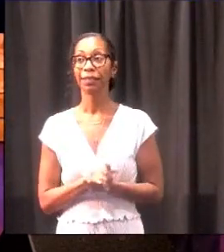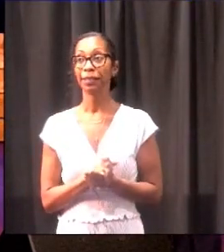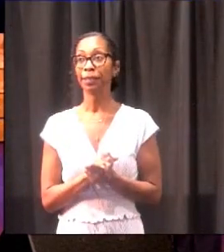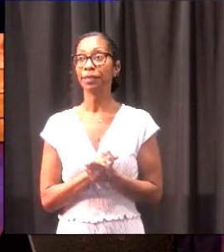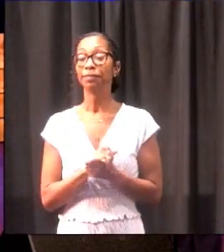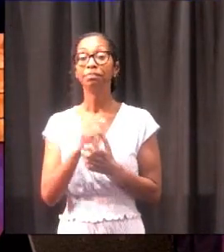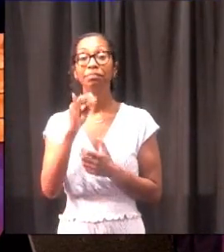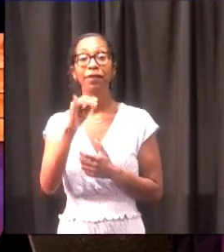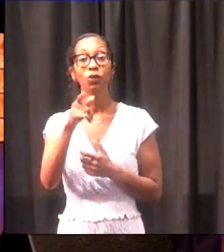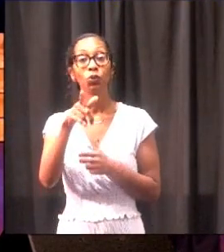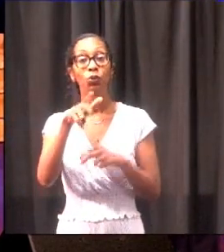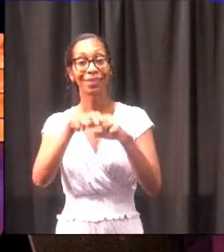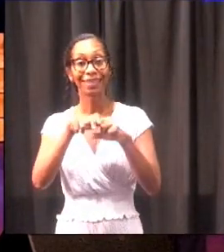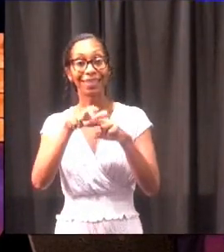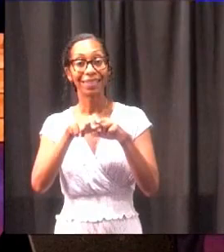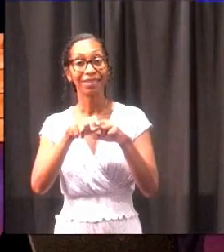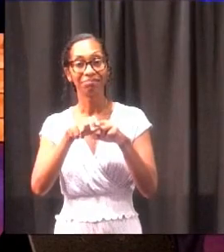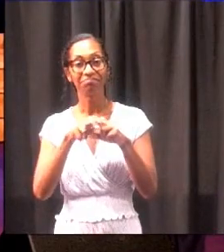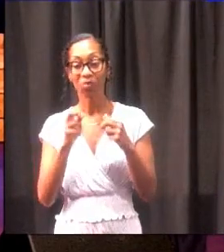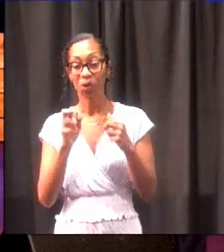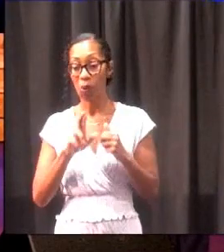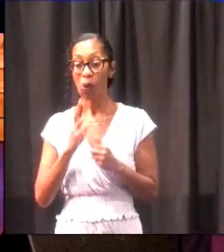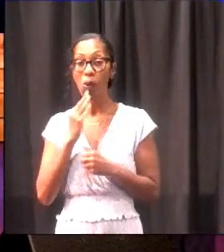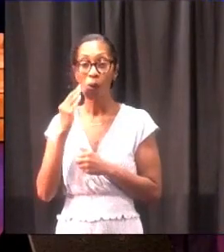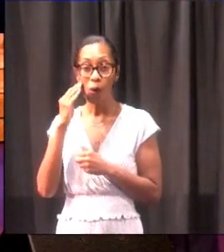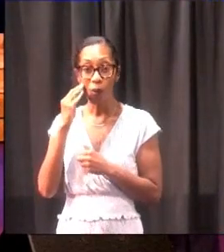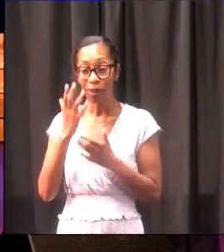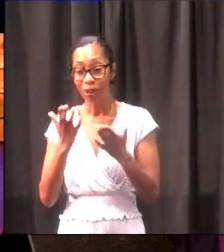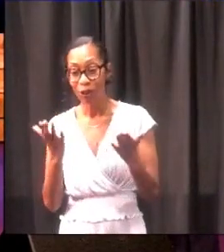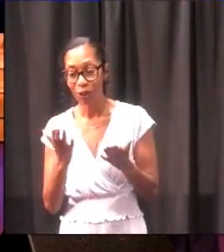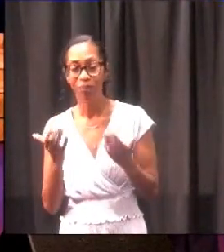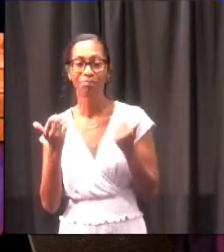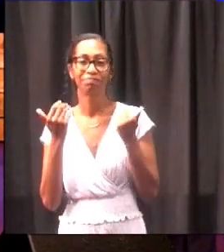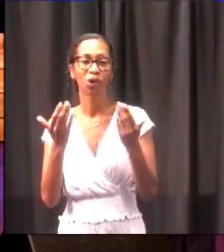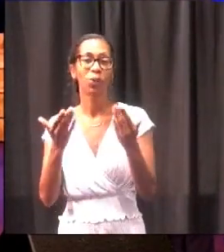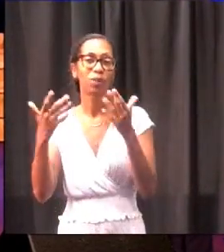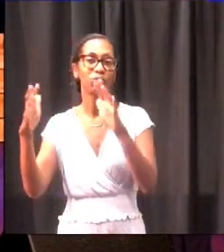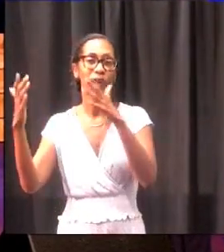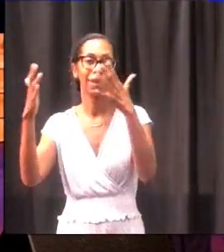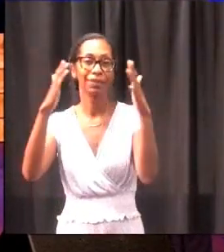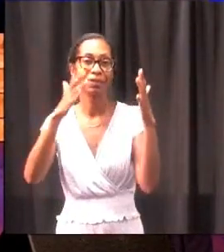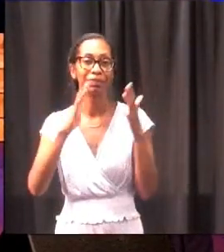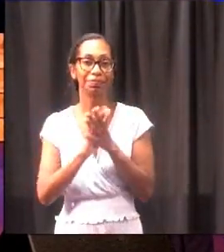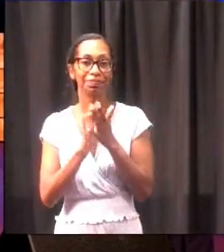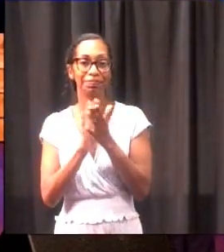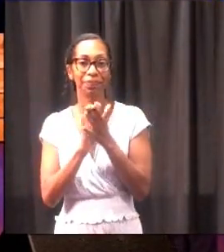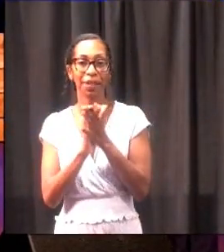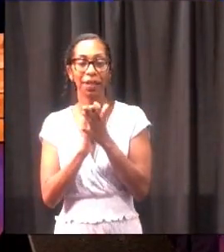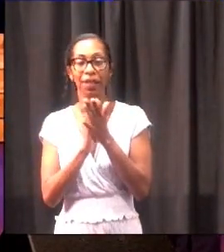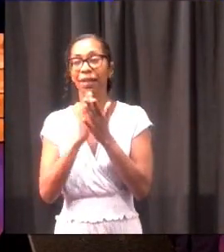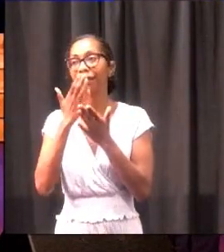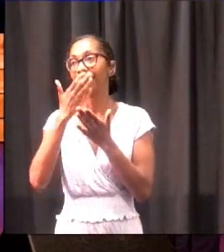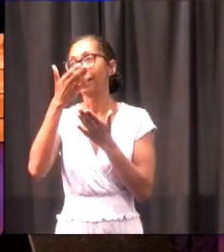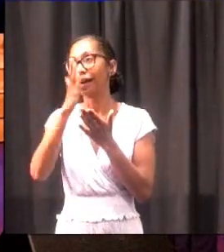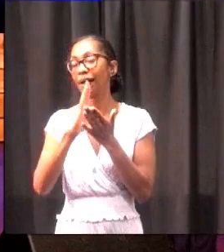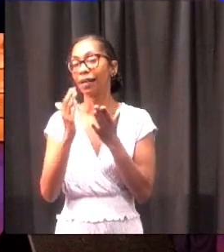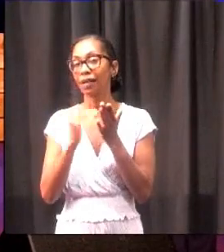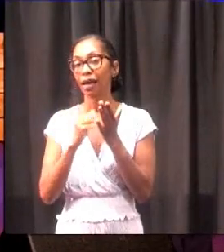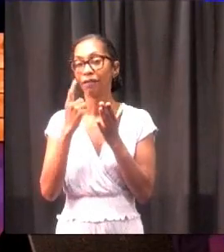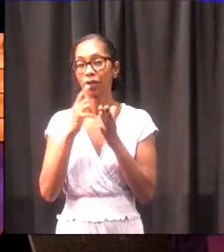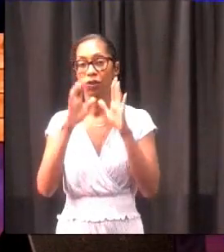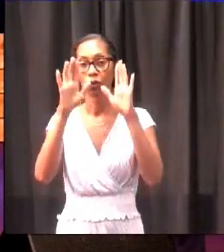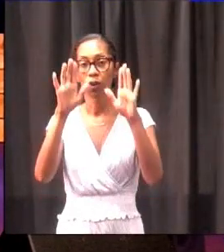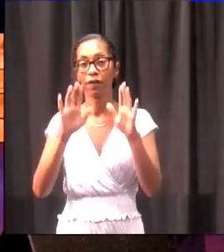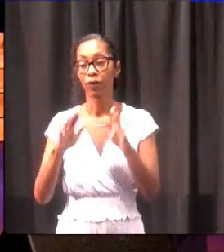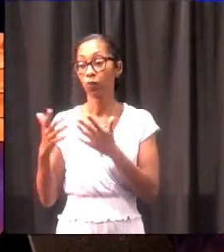And wherever you are, let's give God a hand clap of praise. Let's bless him in your homes. And bless them in this wonderful sanctuary. We thank God again for this